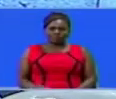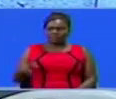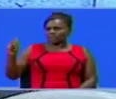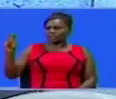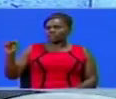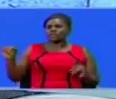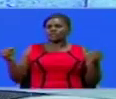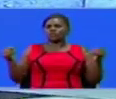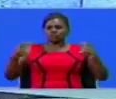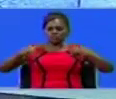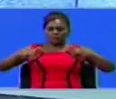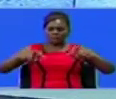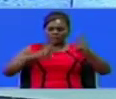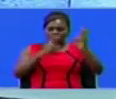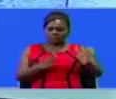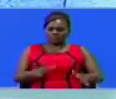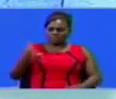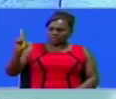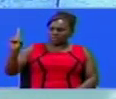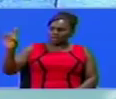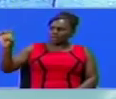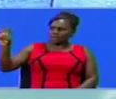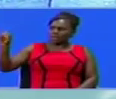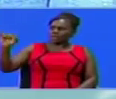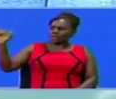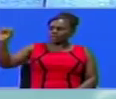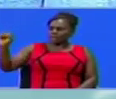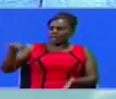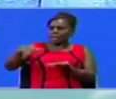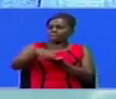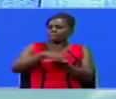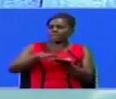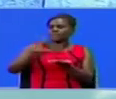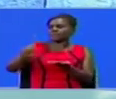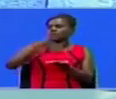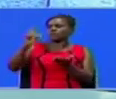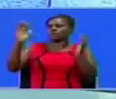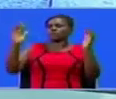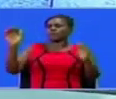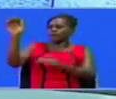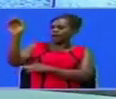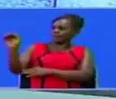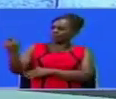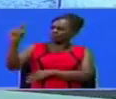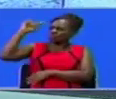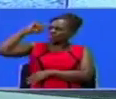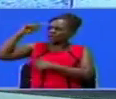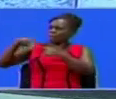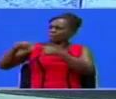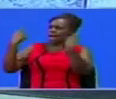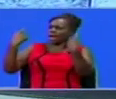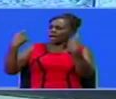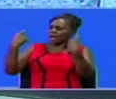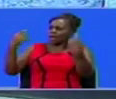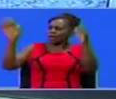KTN News senior investigative reporter Dennis Onsarigo with the lead. That is the basis of a big question tonight. We're asking, do you think the conflict in